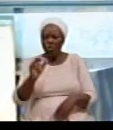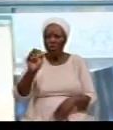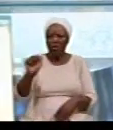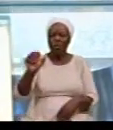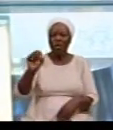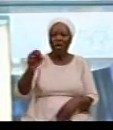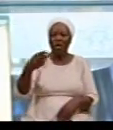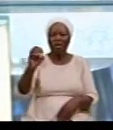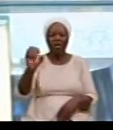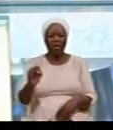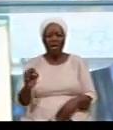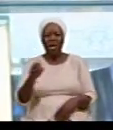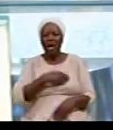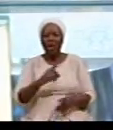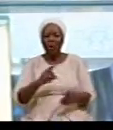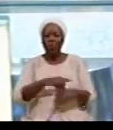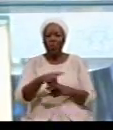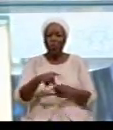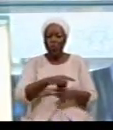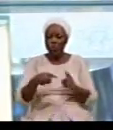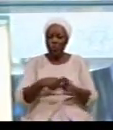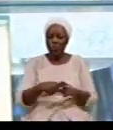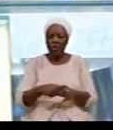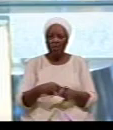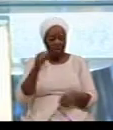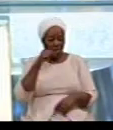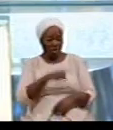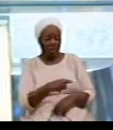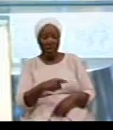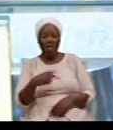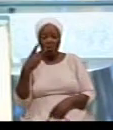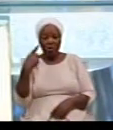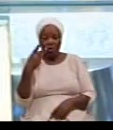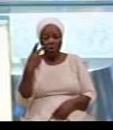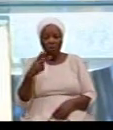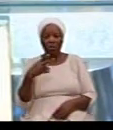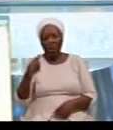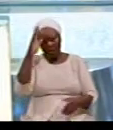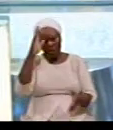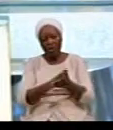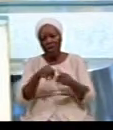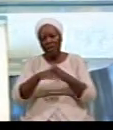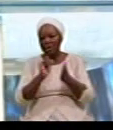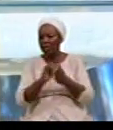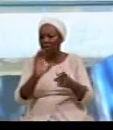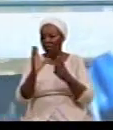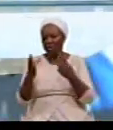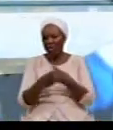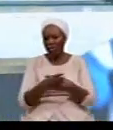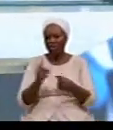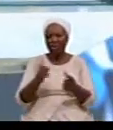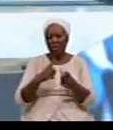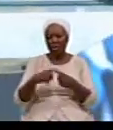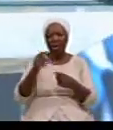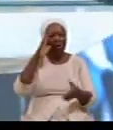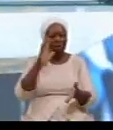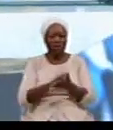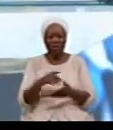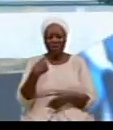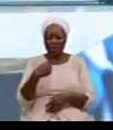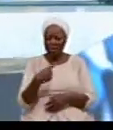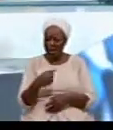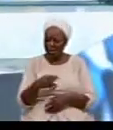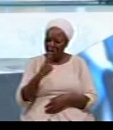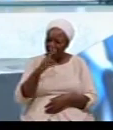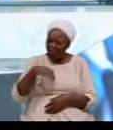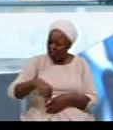her husband Job in that condition, he said, are you still going